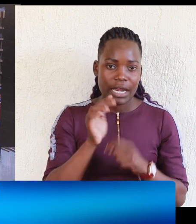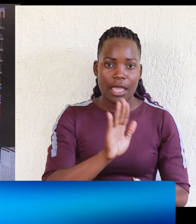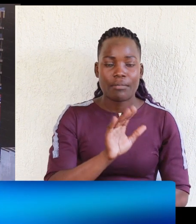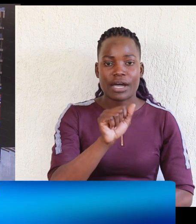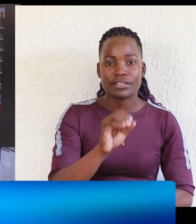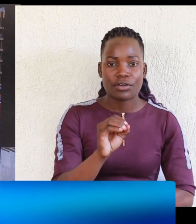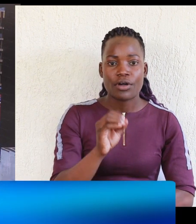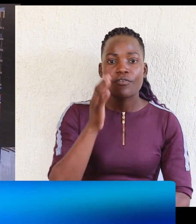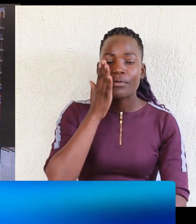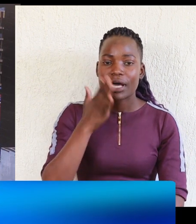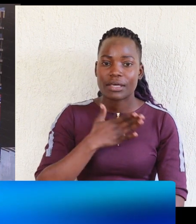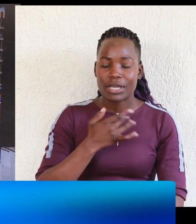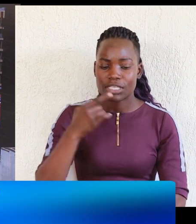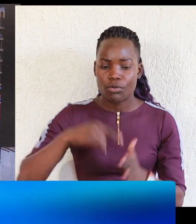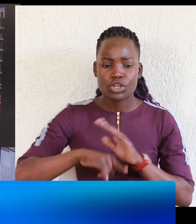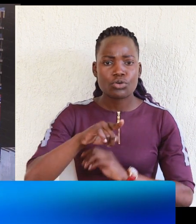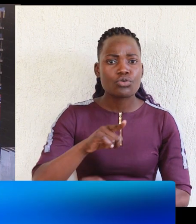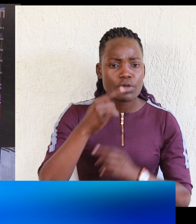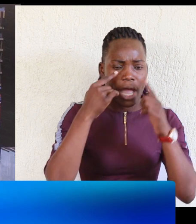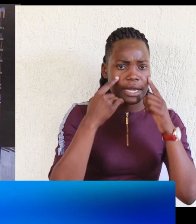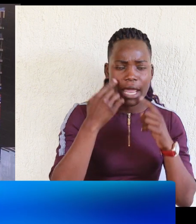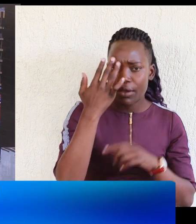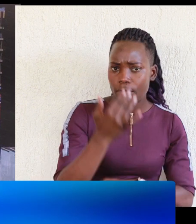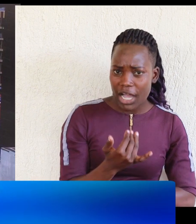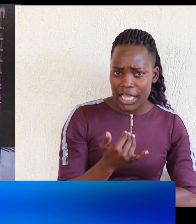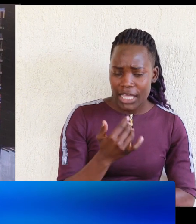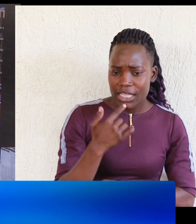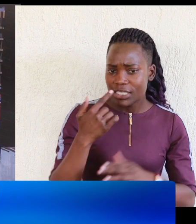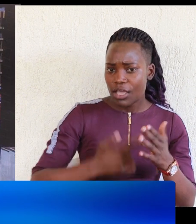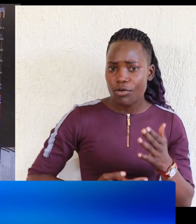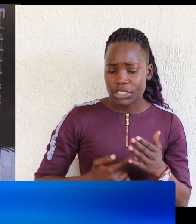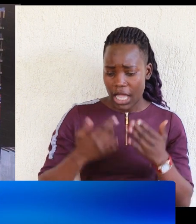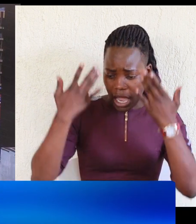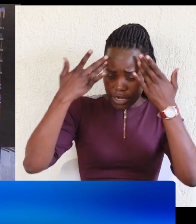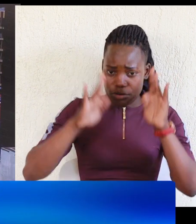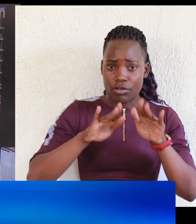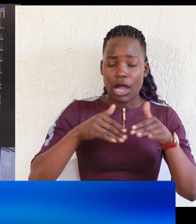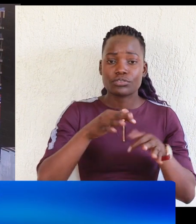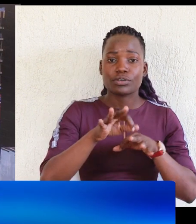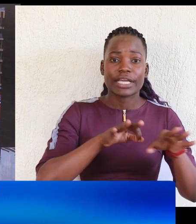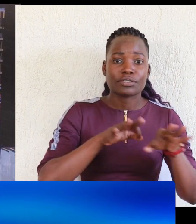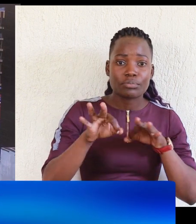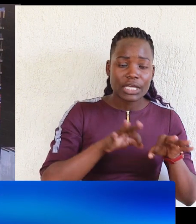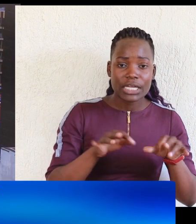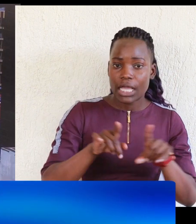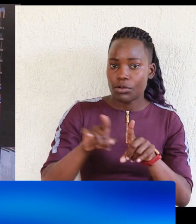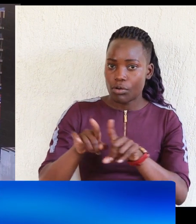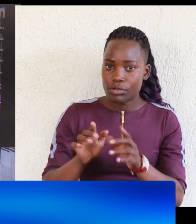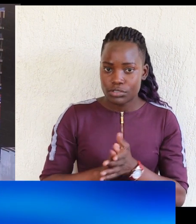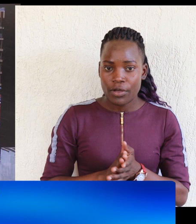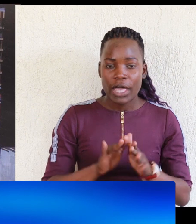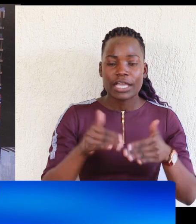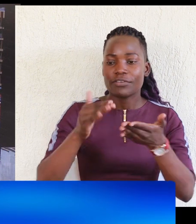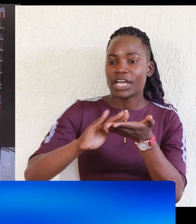thing. So for her, she's like, what's wrong with you? Why are you crying? And I'm like, I don't even know how to explain why I'm crying. I can't even give